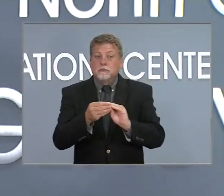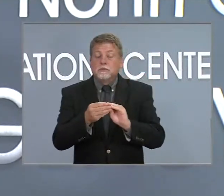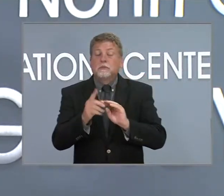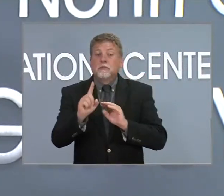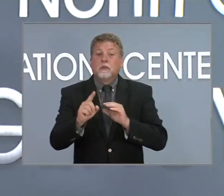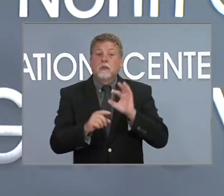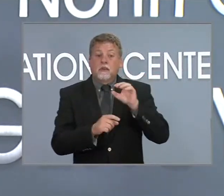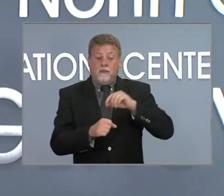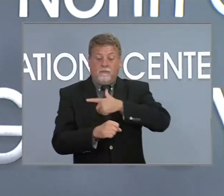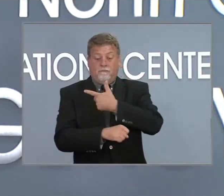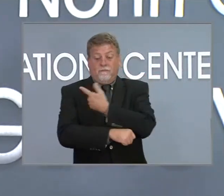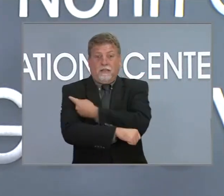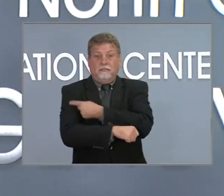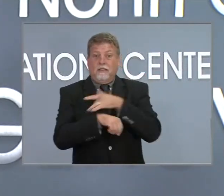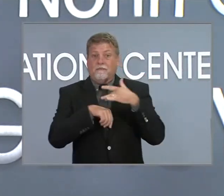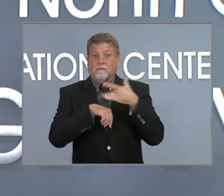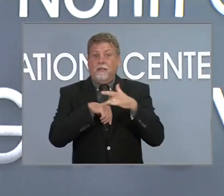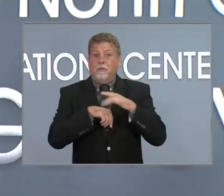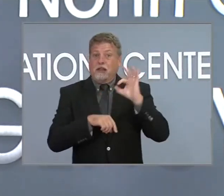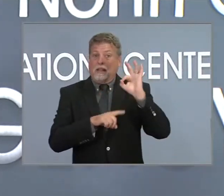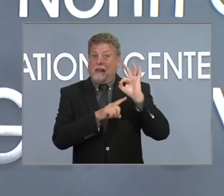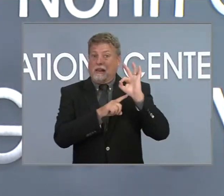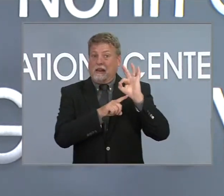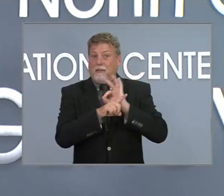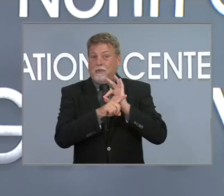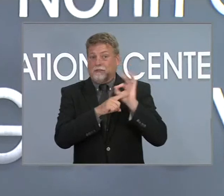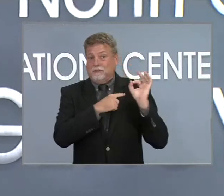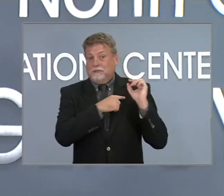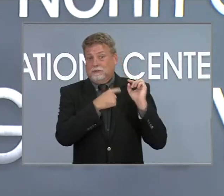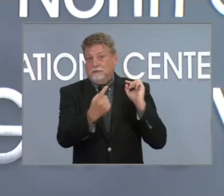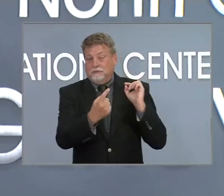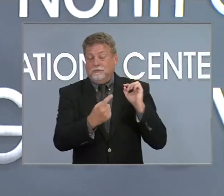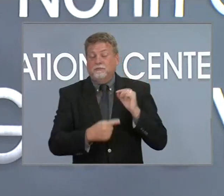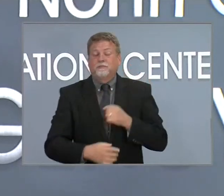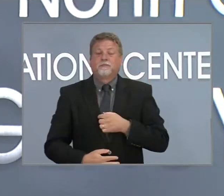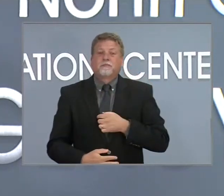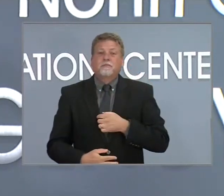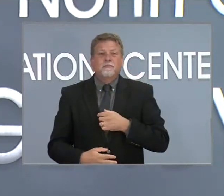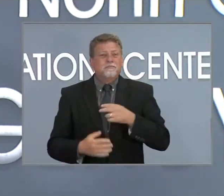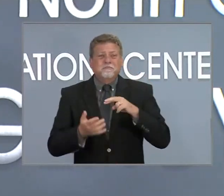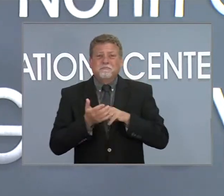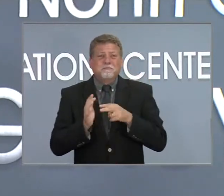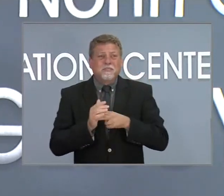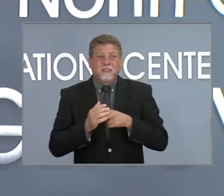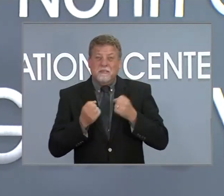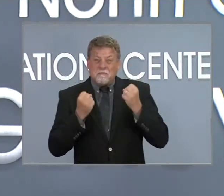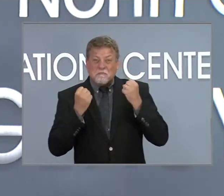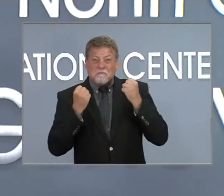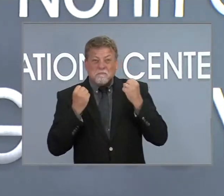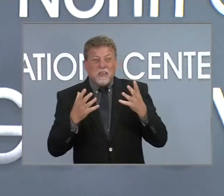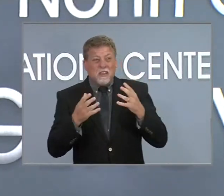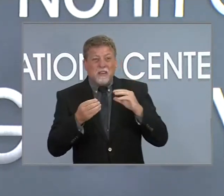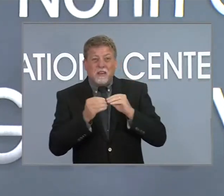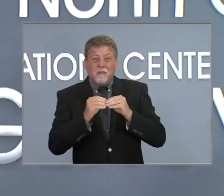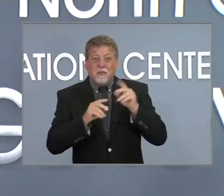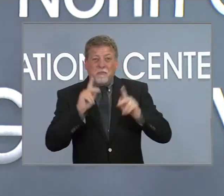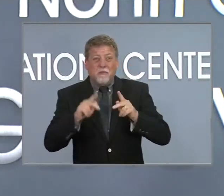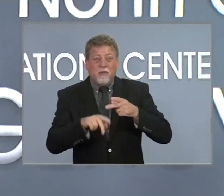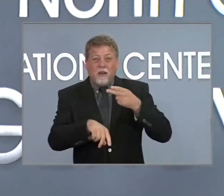come on the scene. These infection rates, hospitalizations, and deaths are not what we want to be